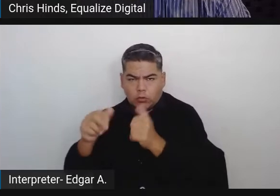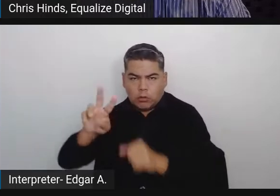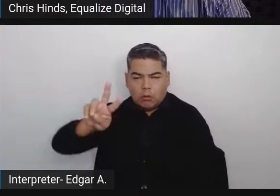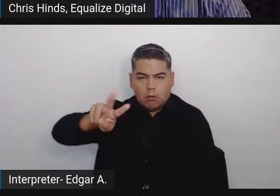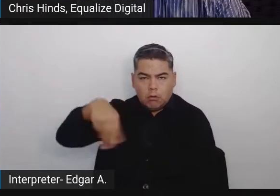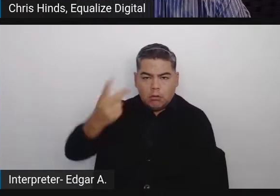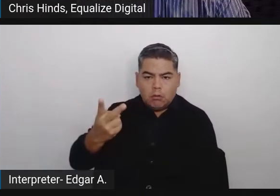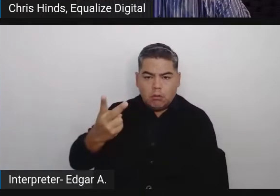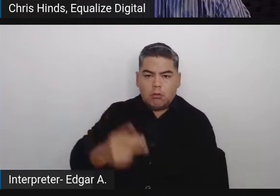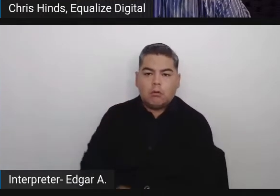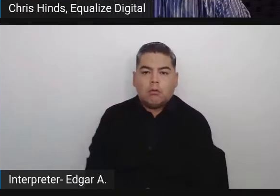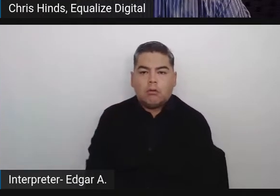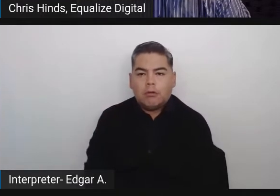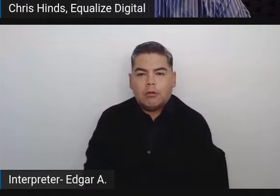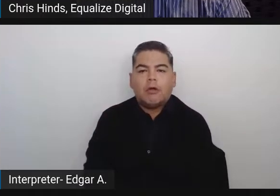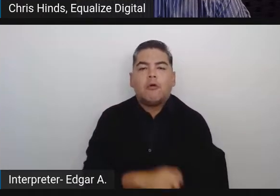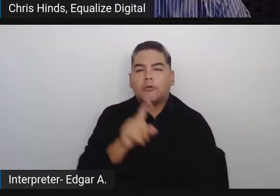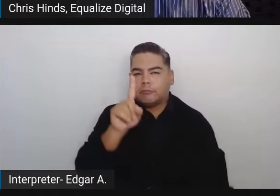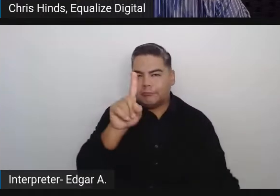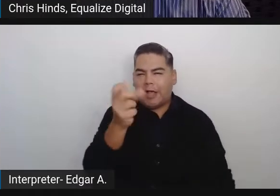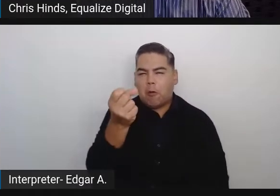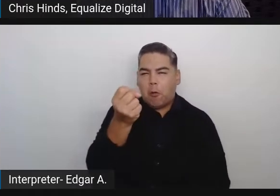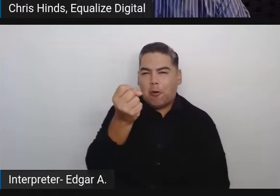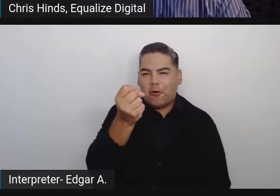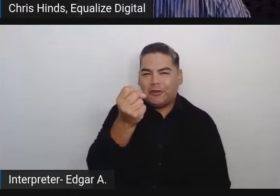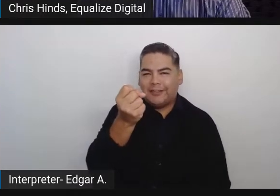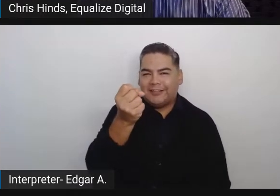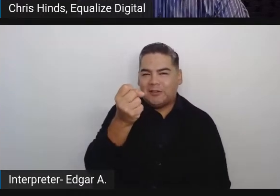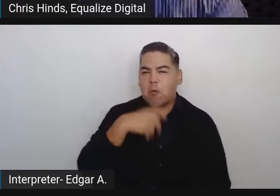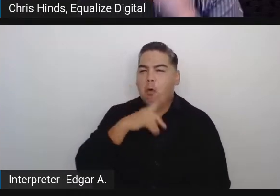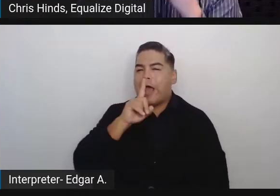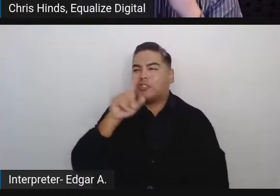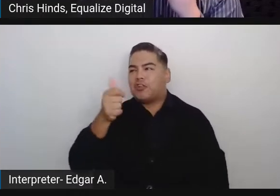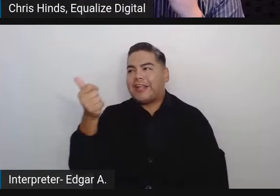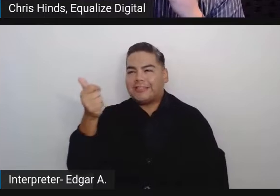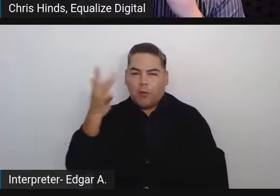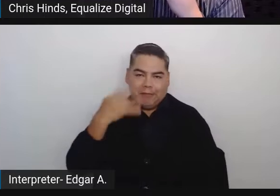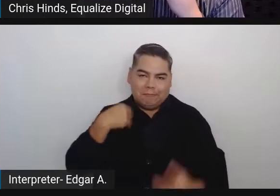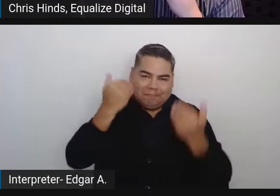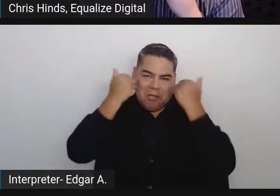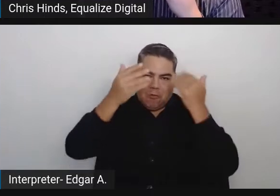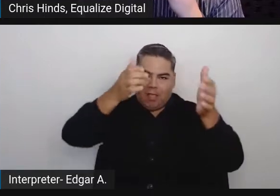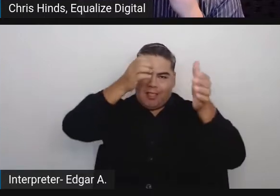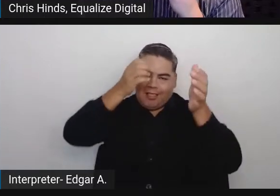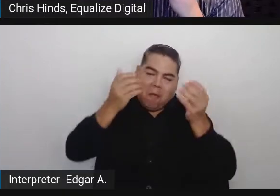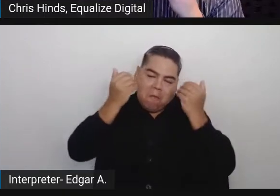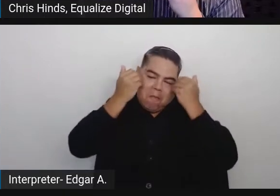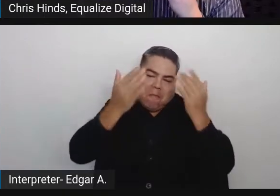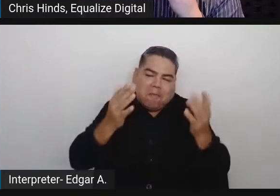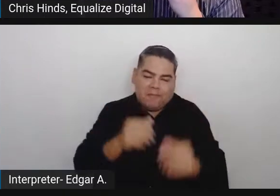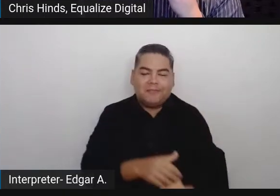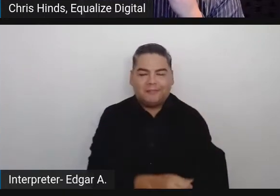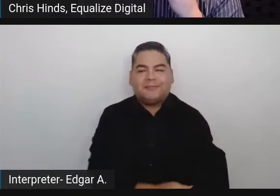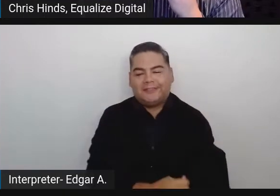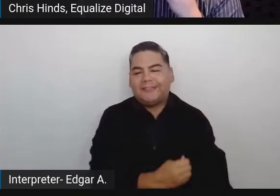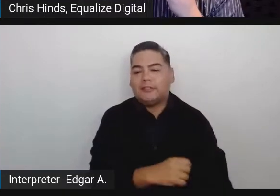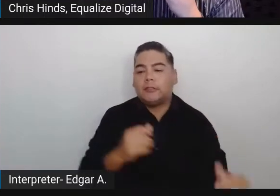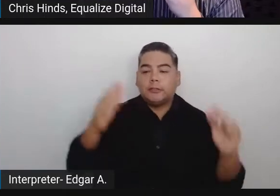the next question, and then we're going to come back and we're going to talk about that. Okay, sounds good. The next one is about, and these are coming from the